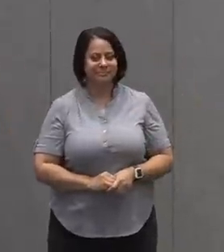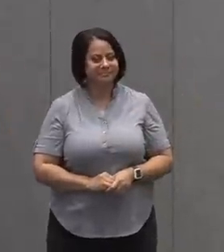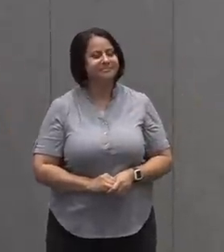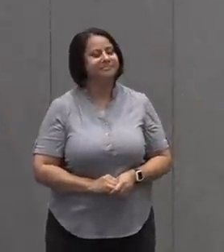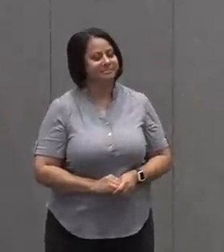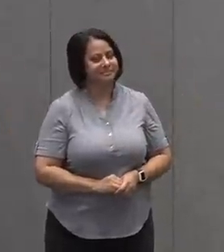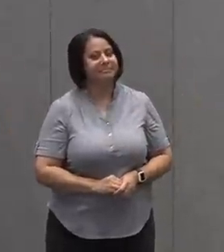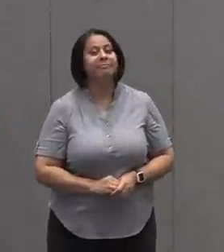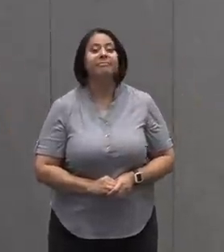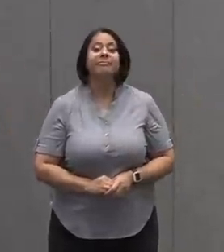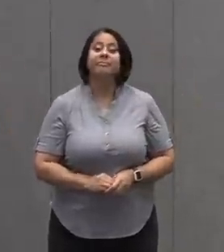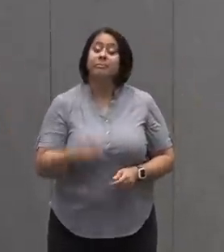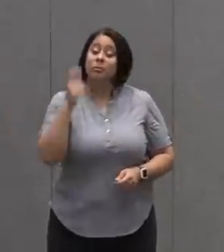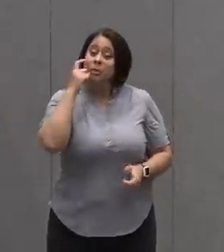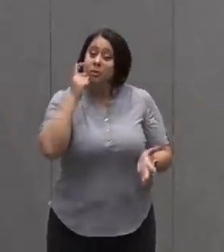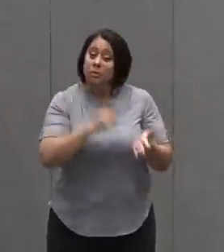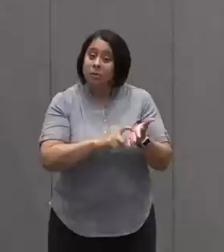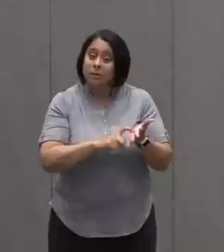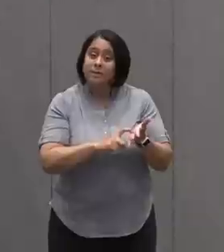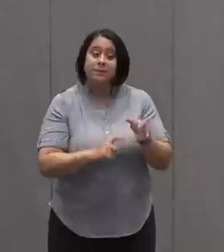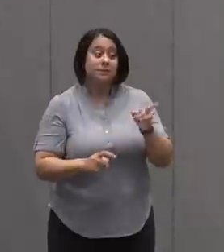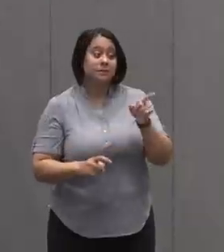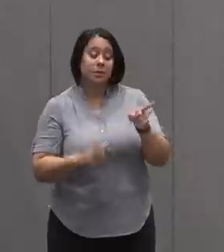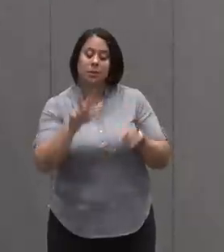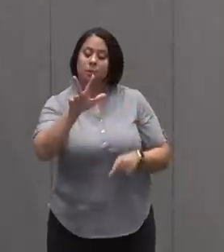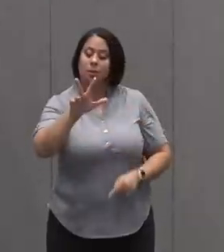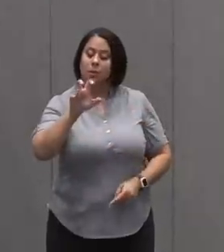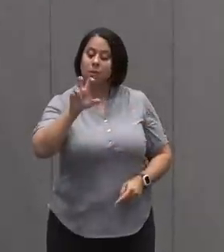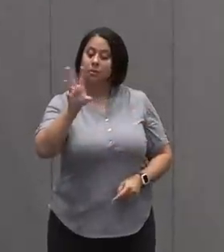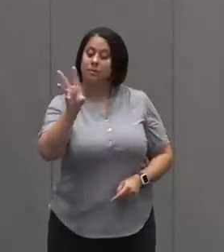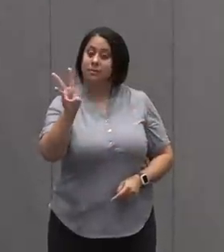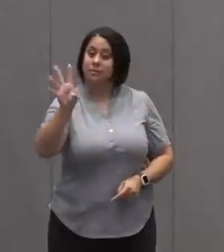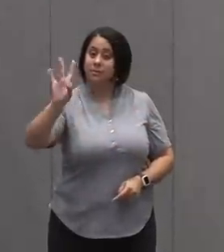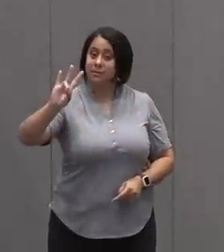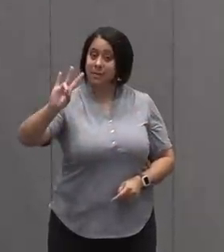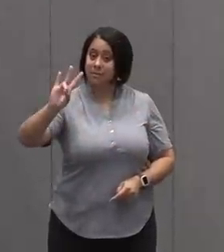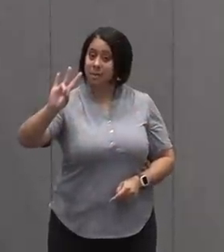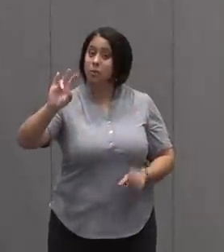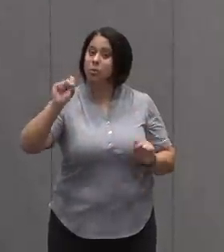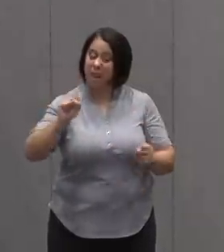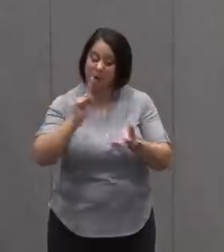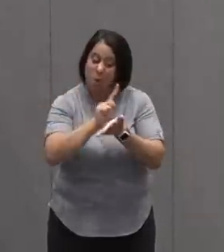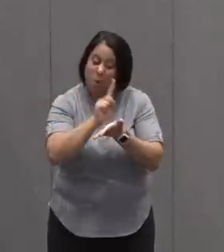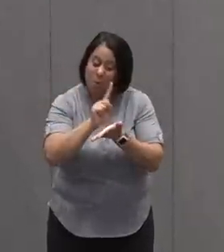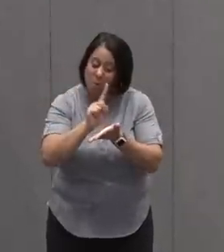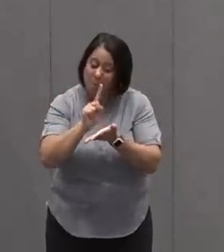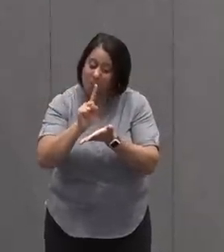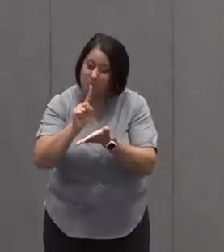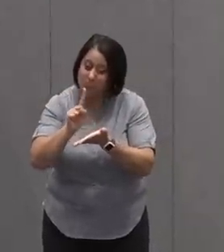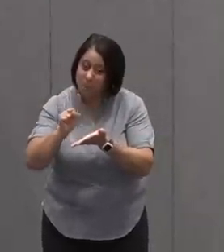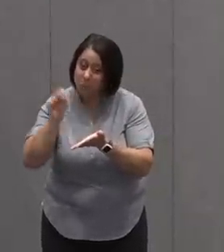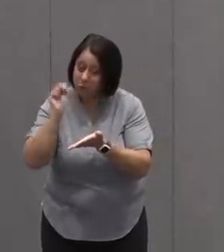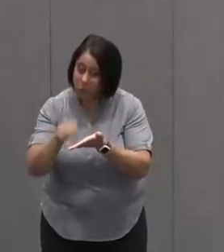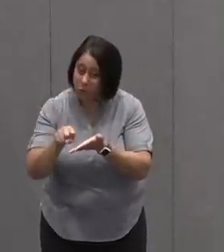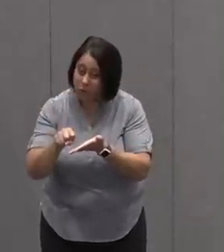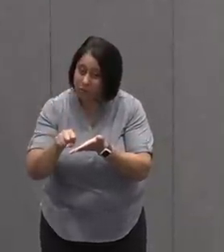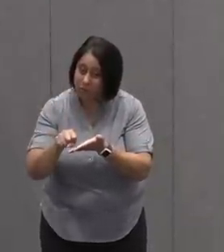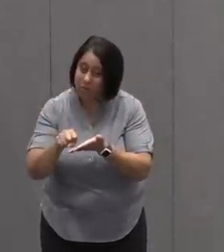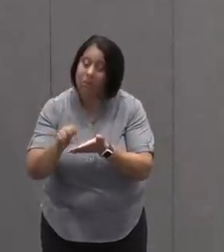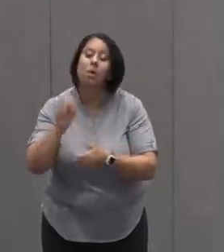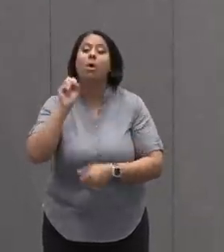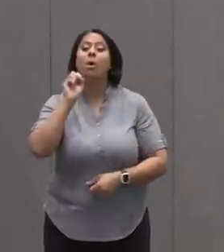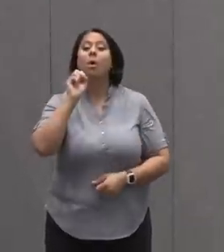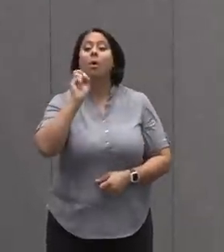Again, if we were looking at this, we would have 367 ones. We would have 36